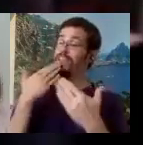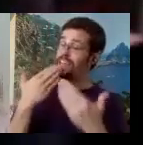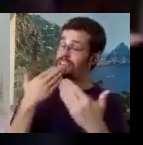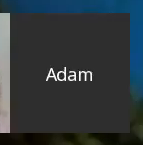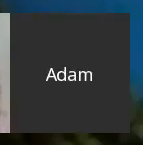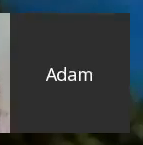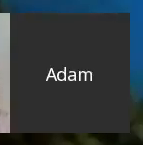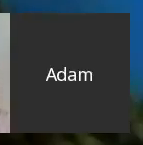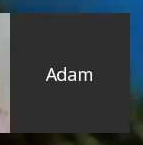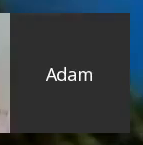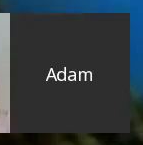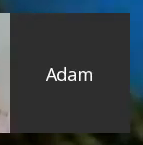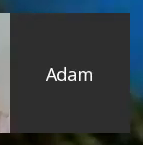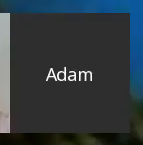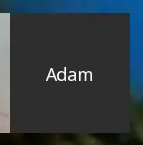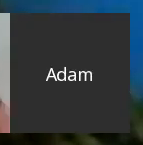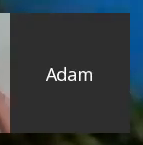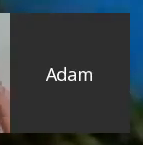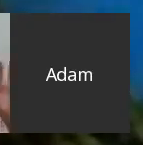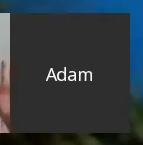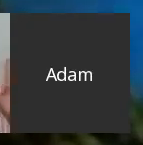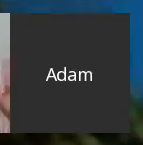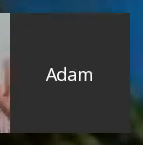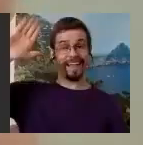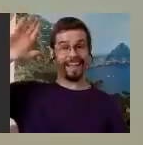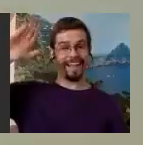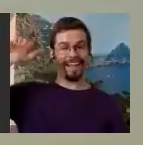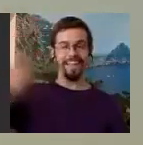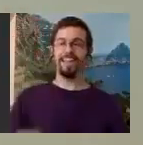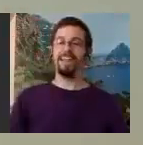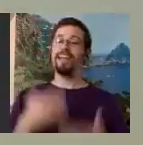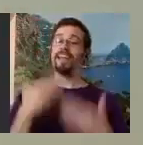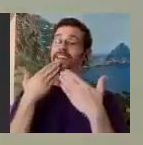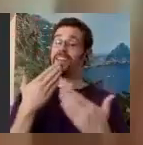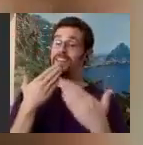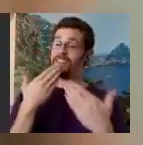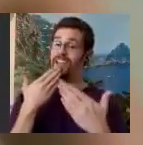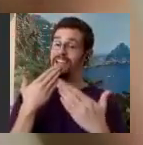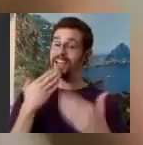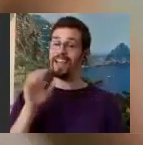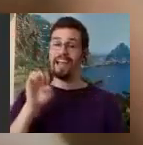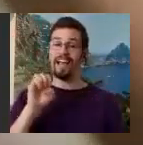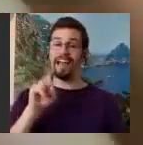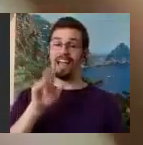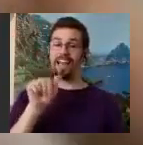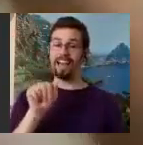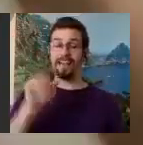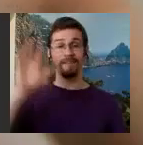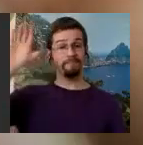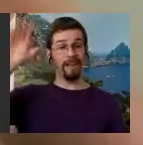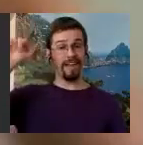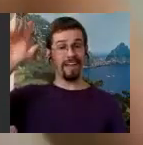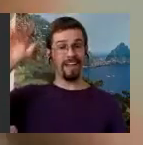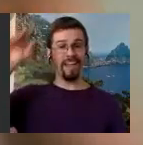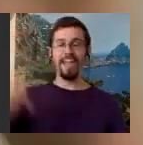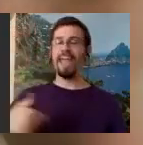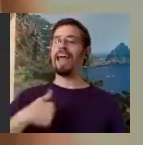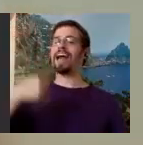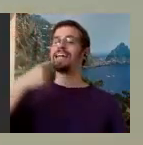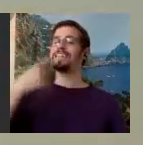in the morning one more time. And I look forward to it. And I want to thank Steve Slavinsky. Thank you, Steve, for